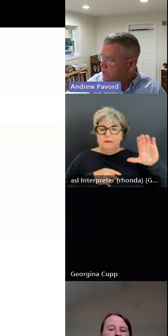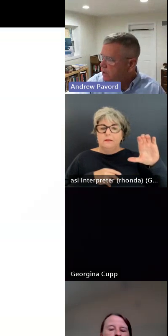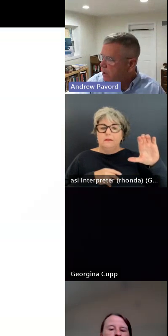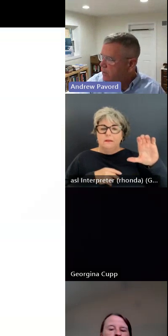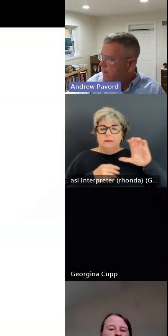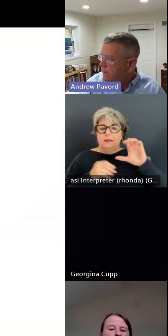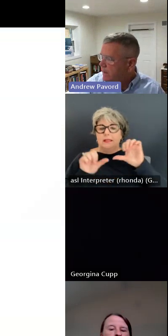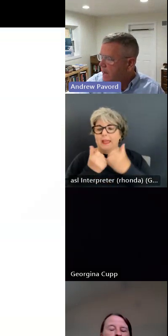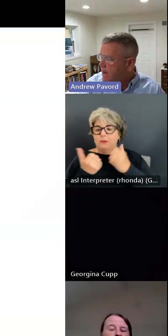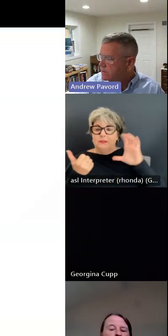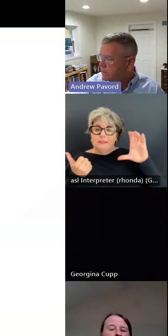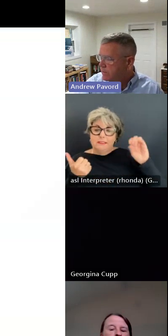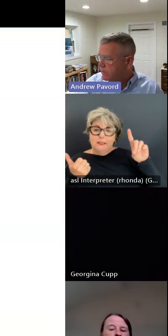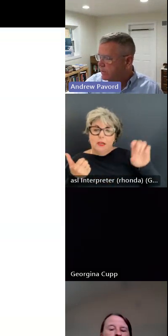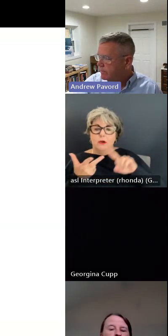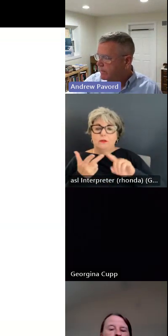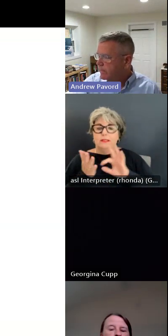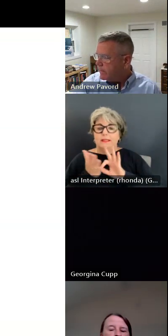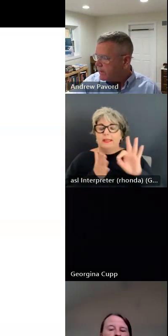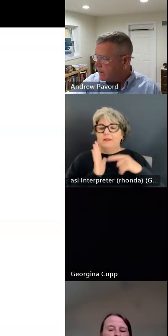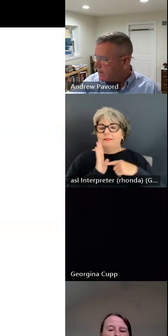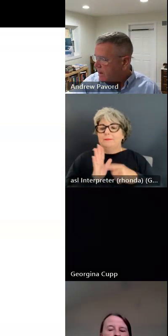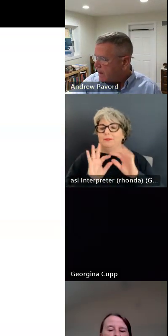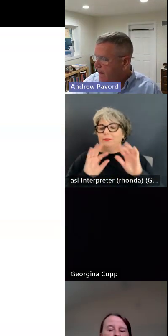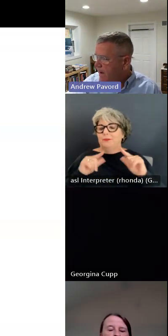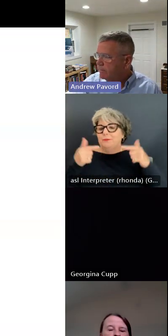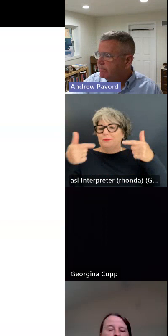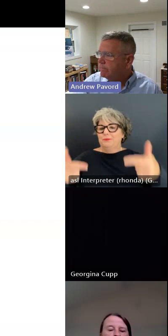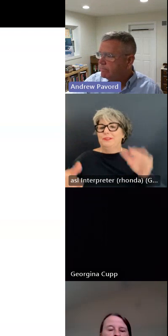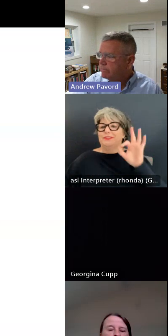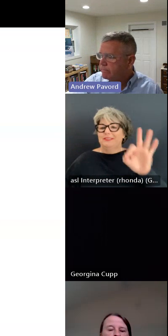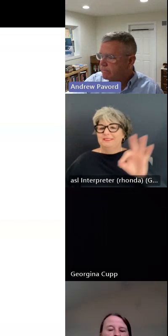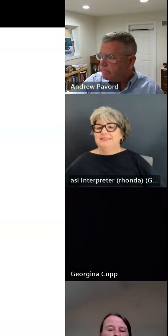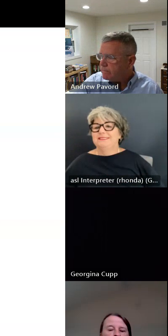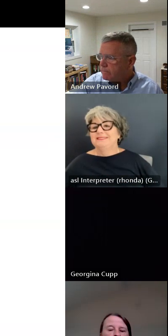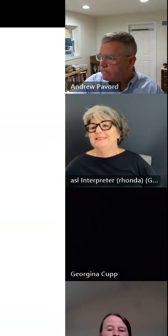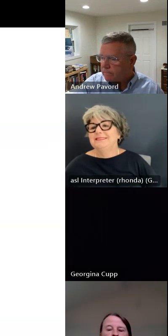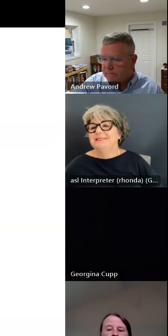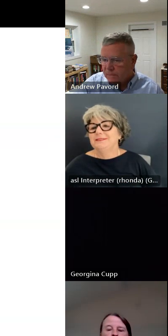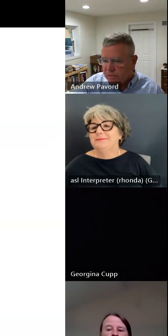have an agency code and an account symbol. And